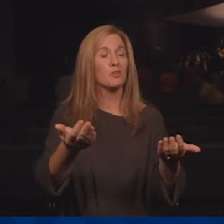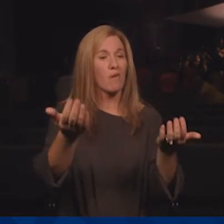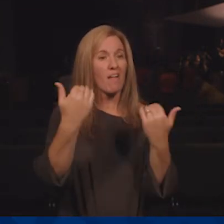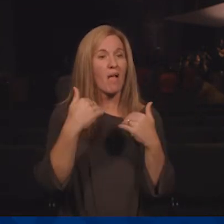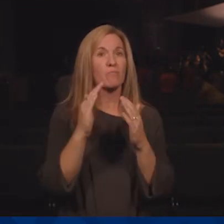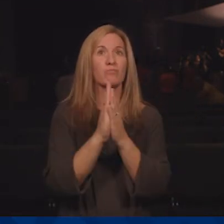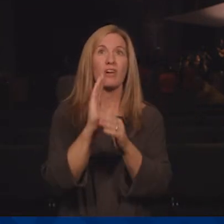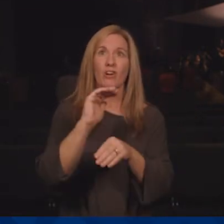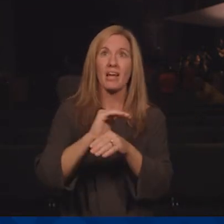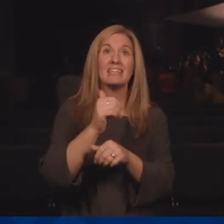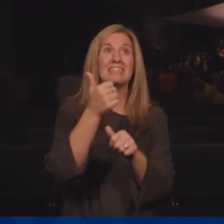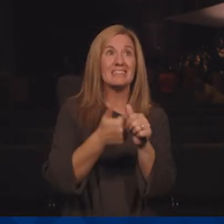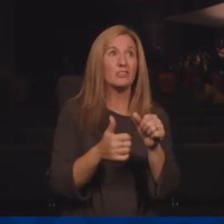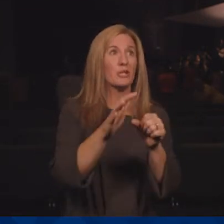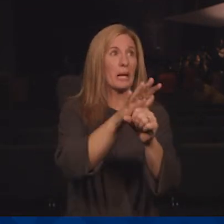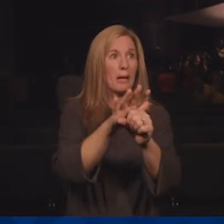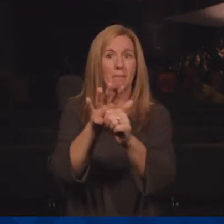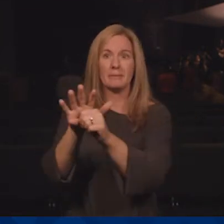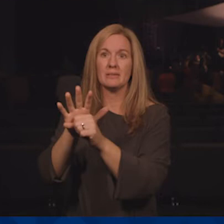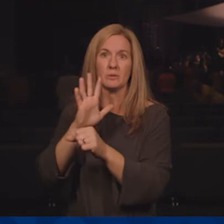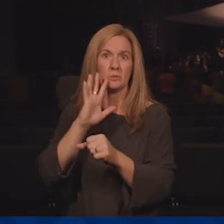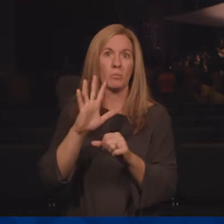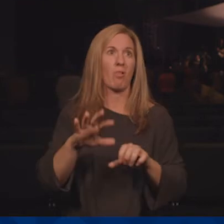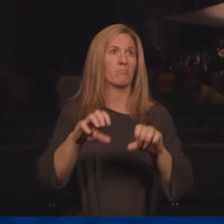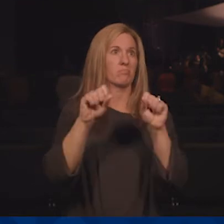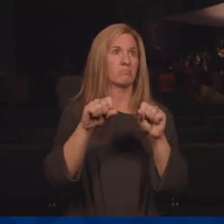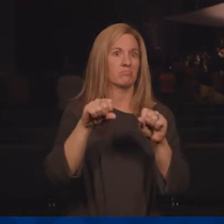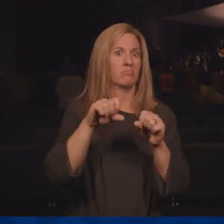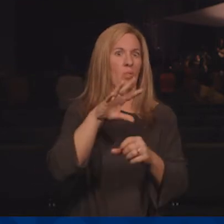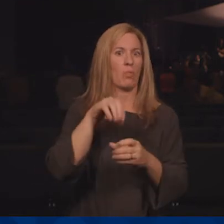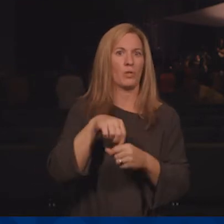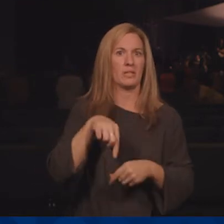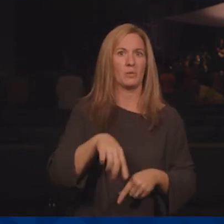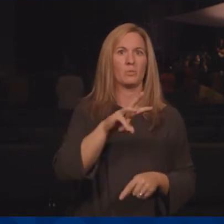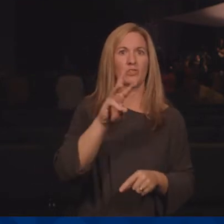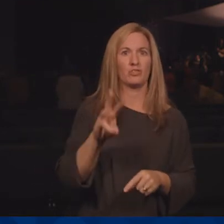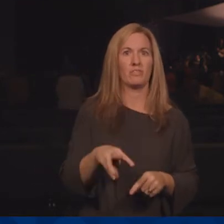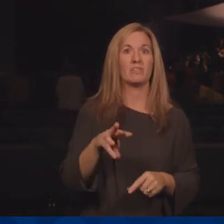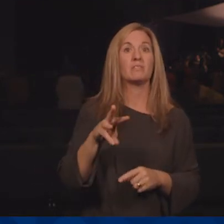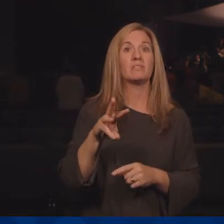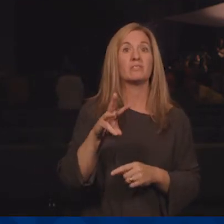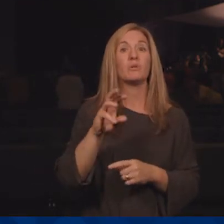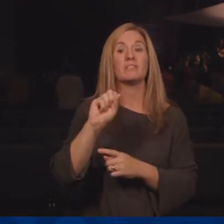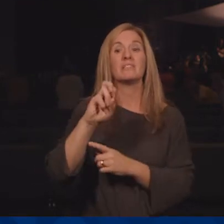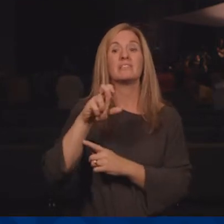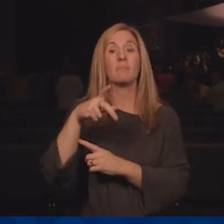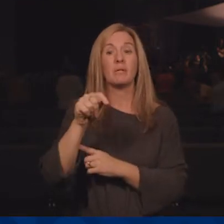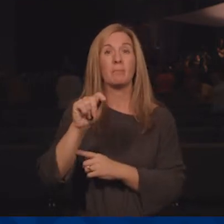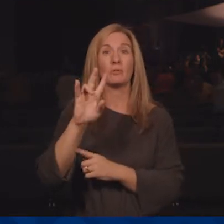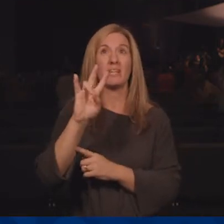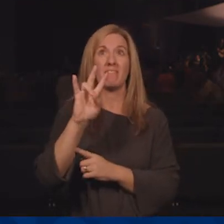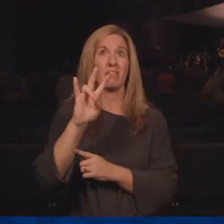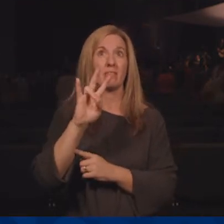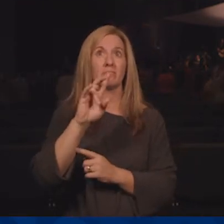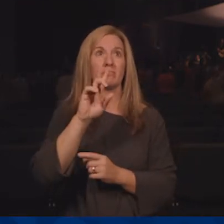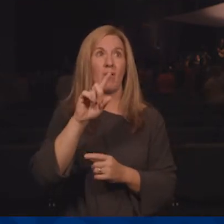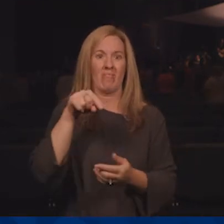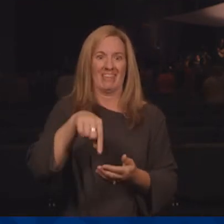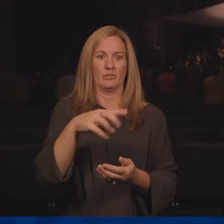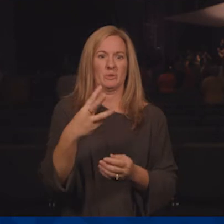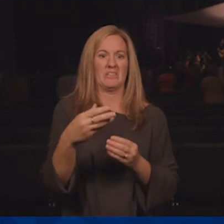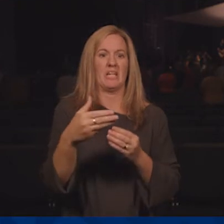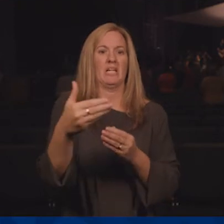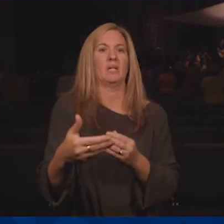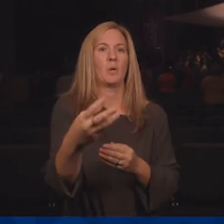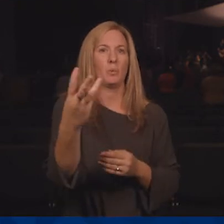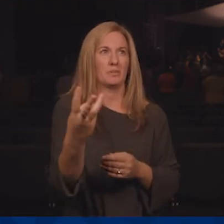We've got one at every single campus, Westerville included, on September 7th. So that's not this Wednesday, but the Wednesday after. It'll be